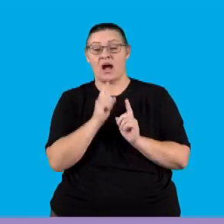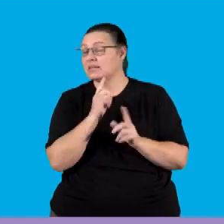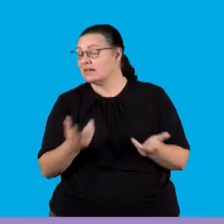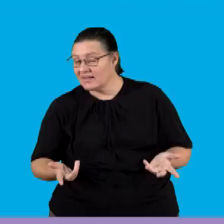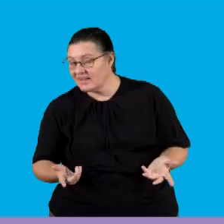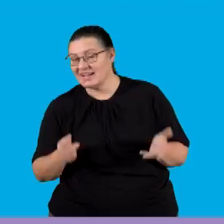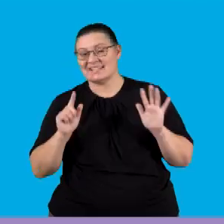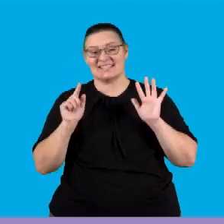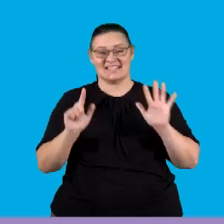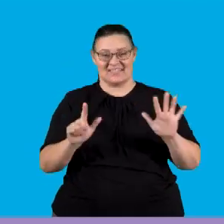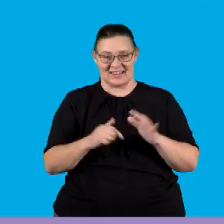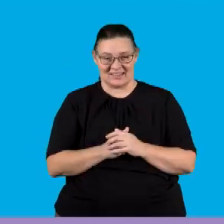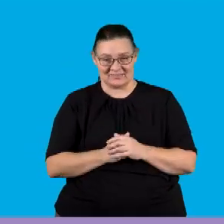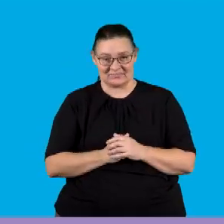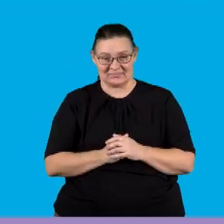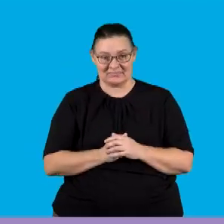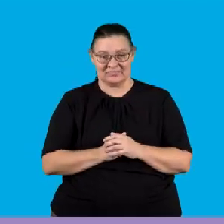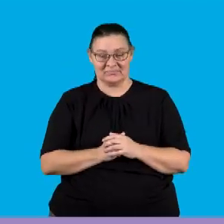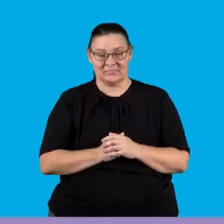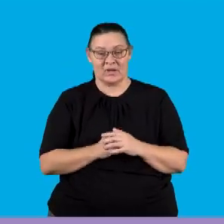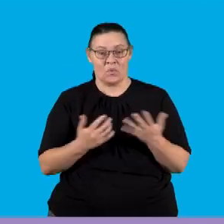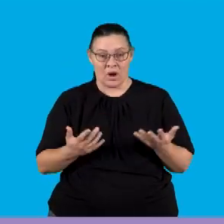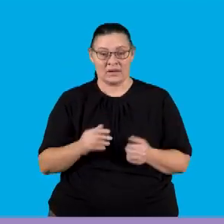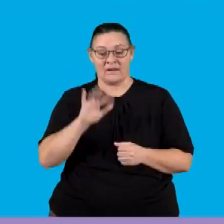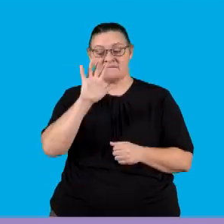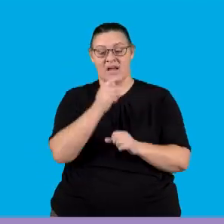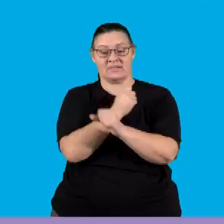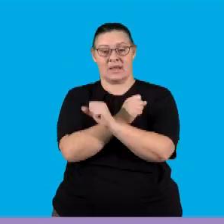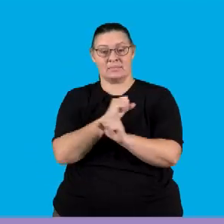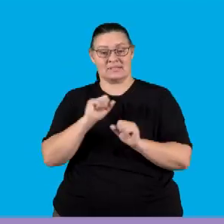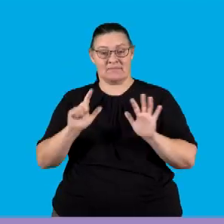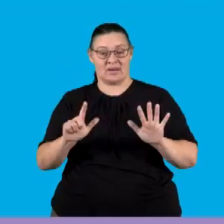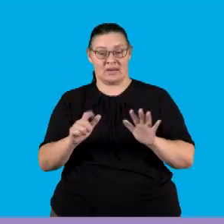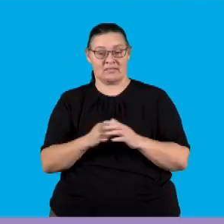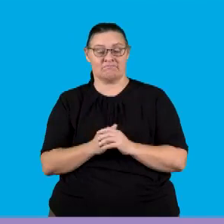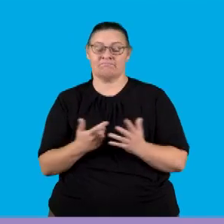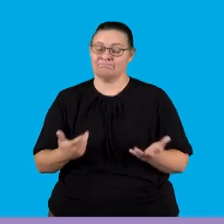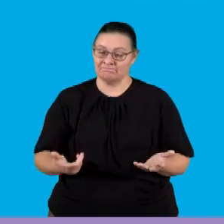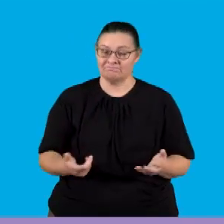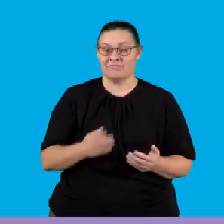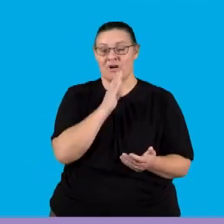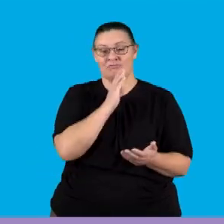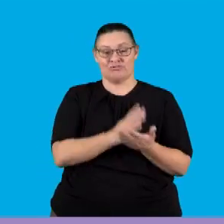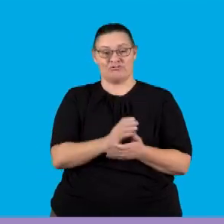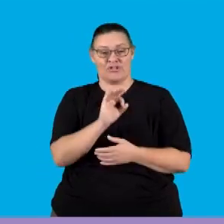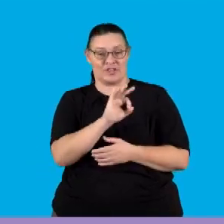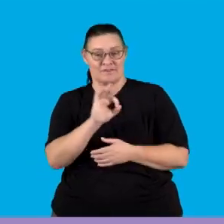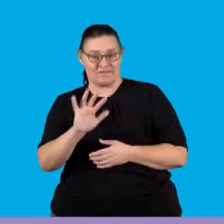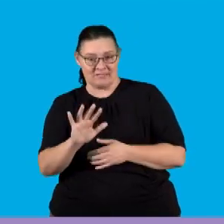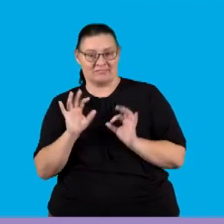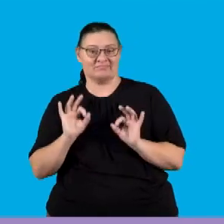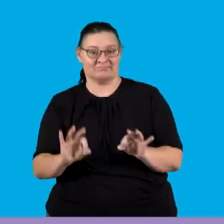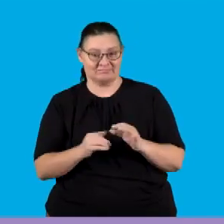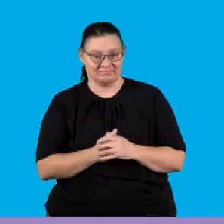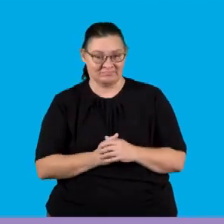7? Yes, it is going to be a 7. What about 5 multiplied by 7? If